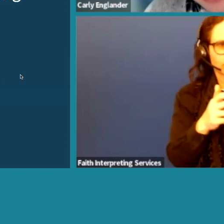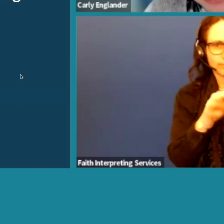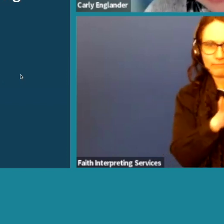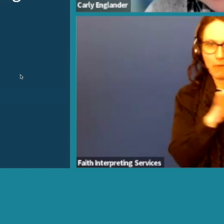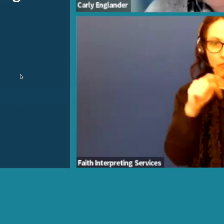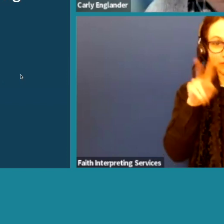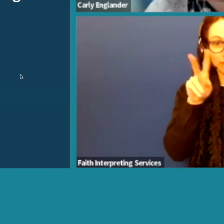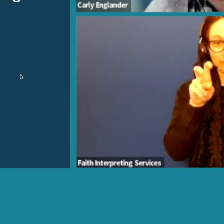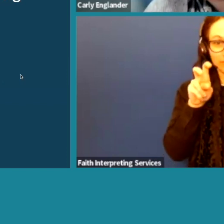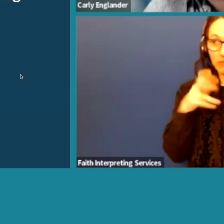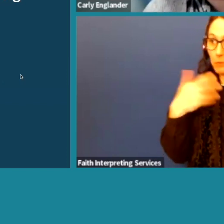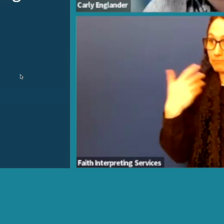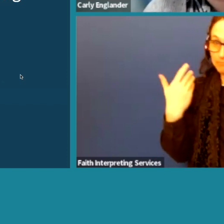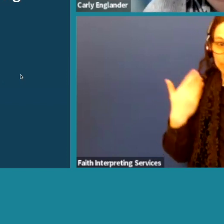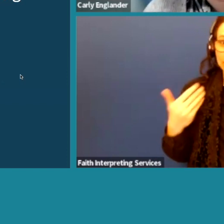get started.